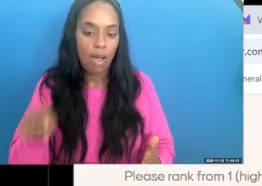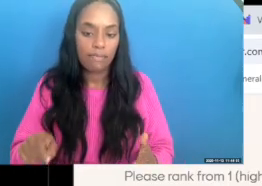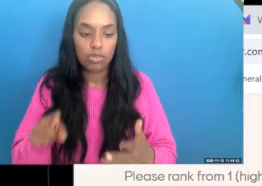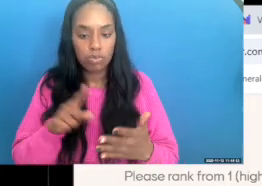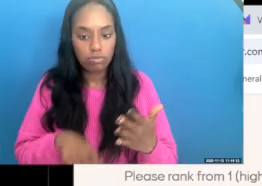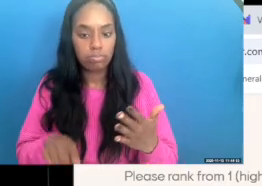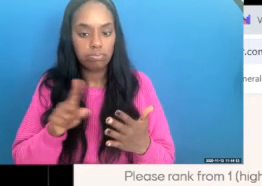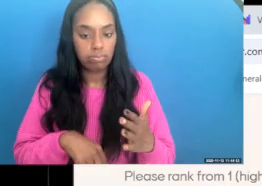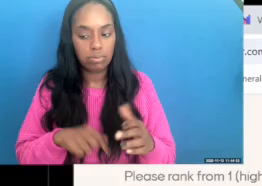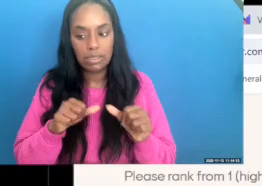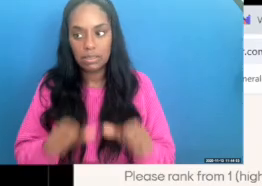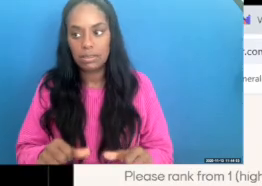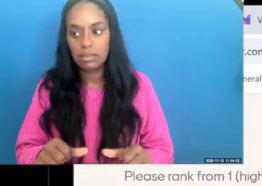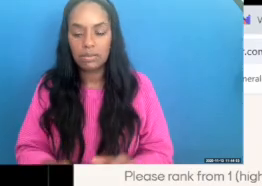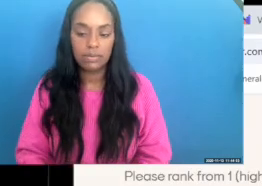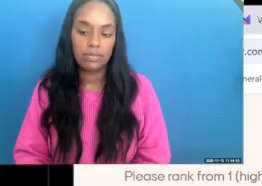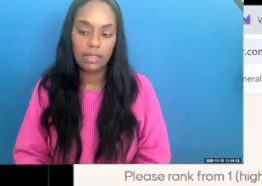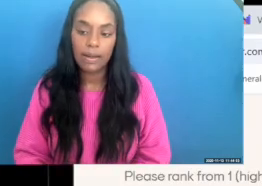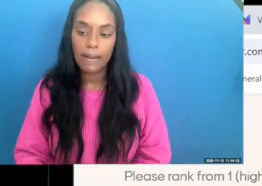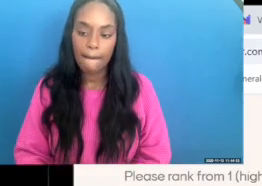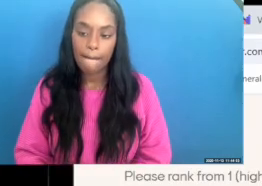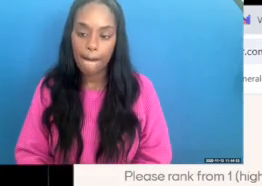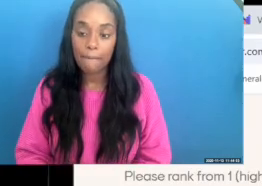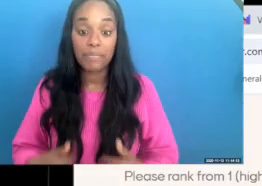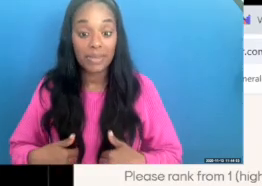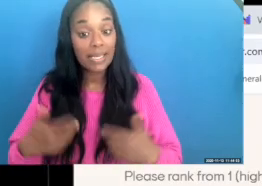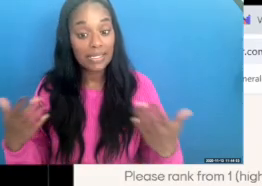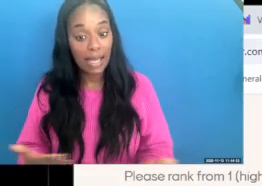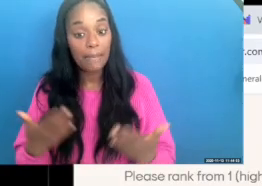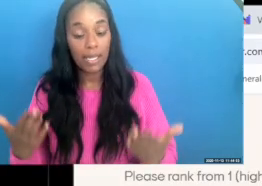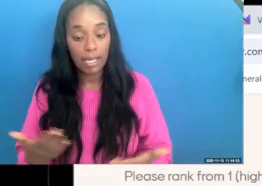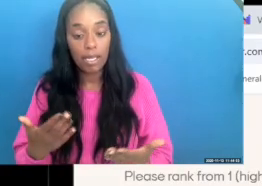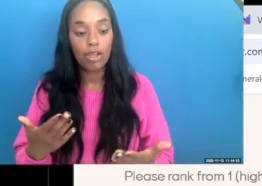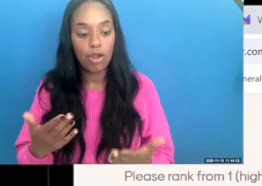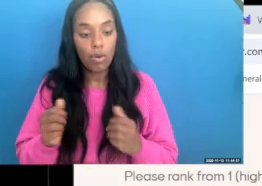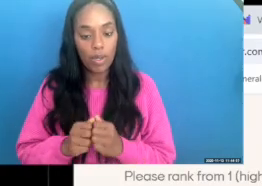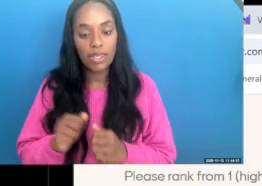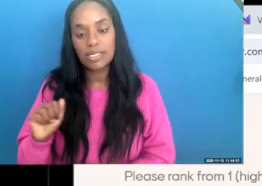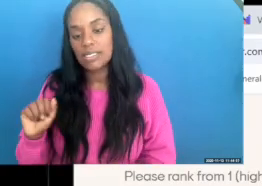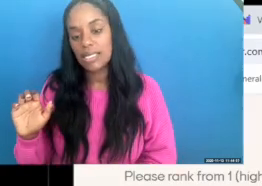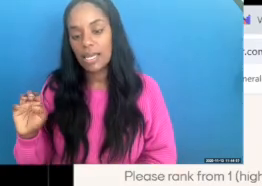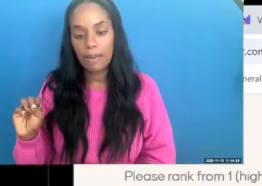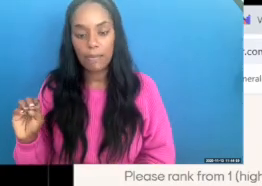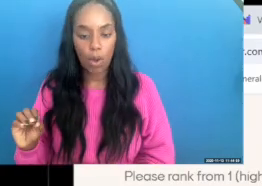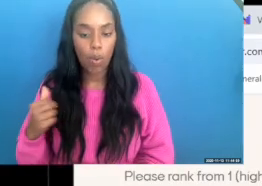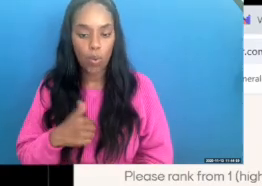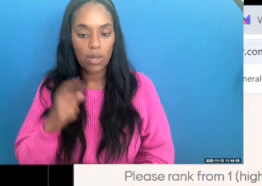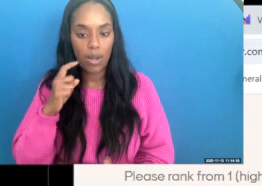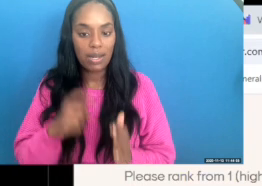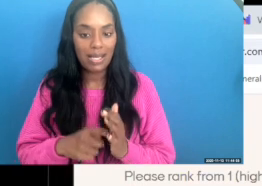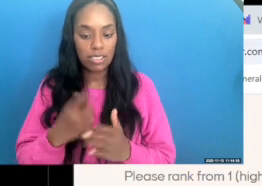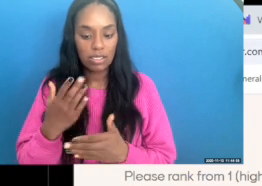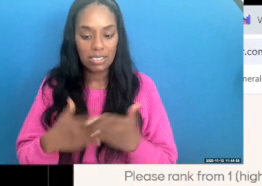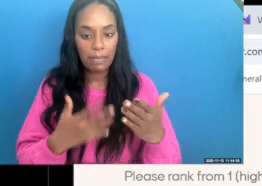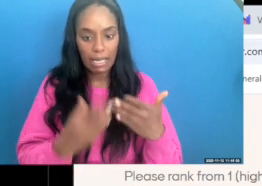don't see these as like perfect models and continue to be critical of them, right? And so I just want to say